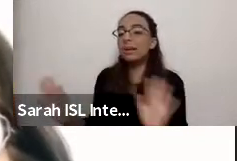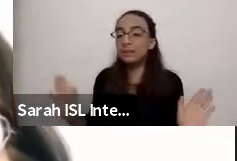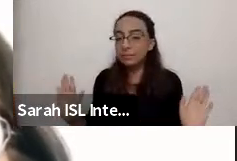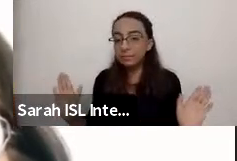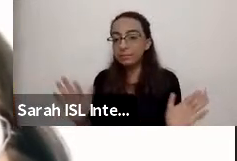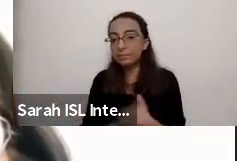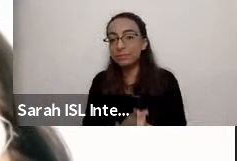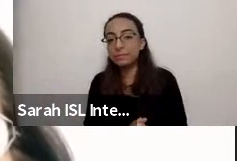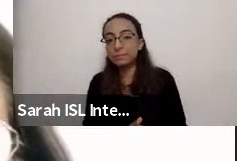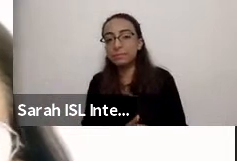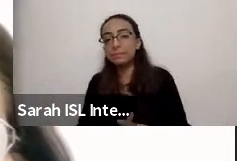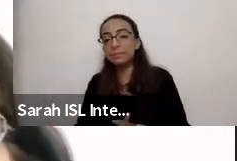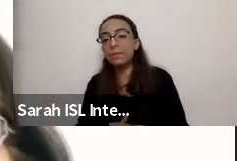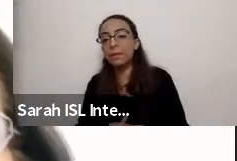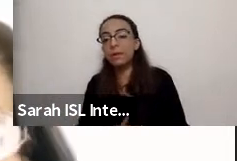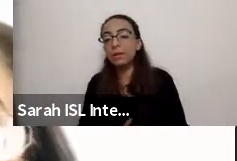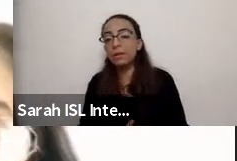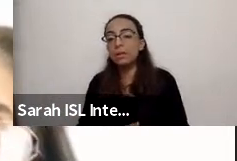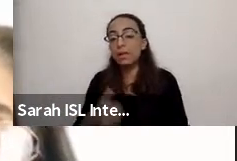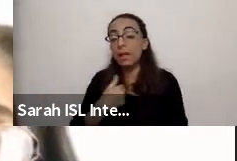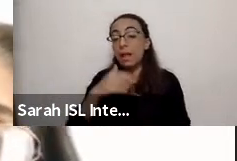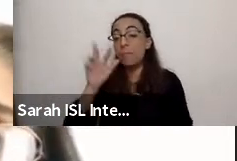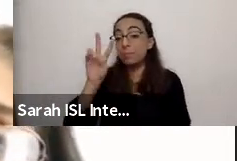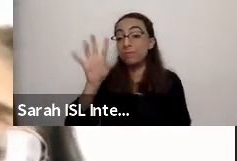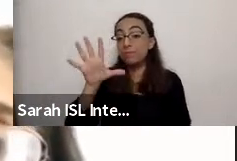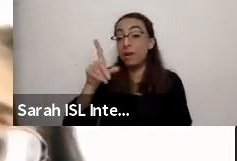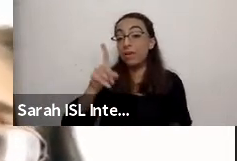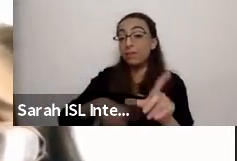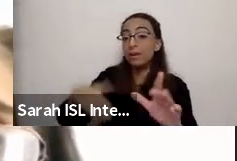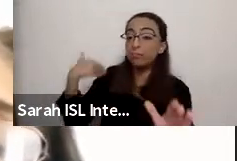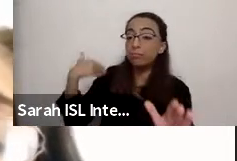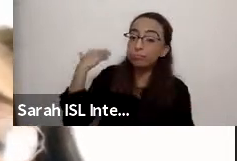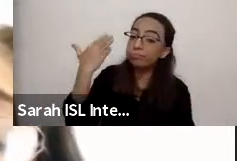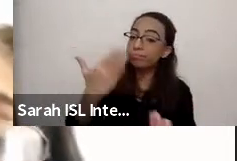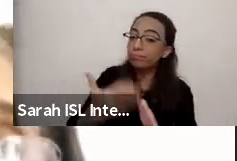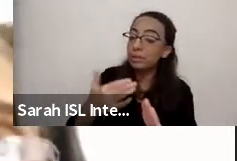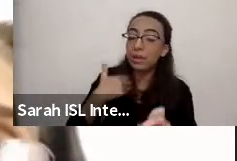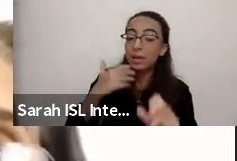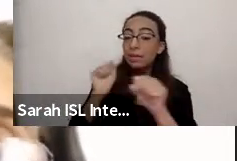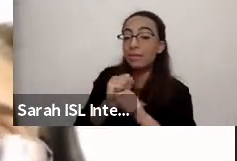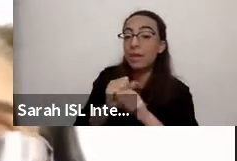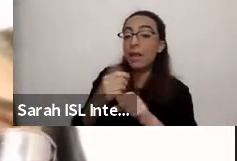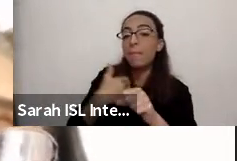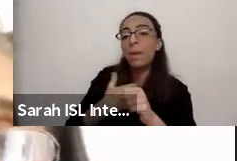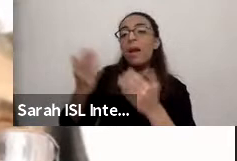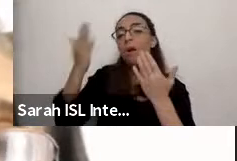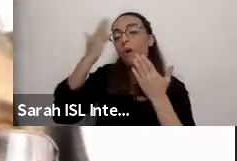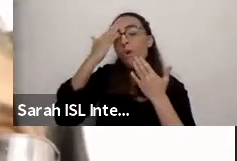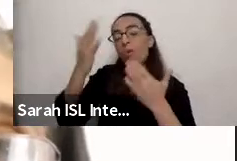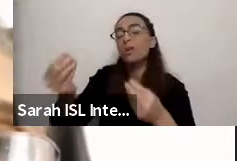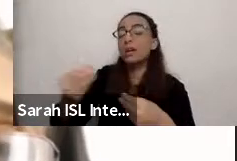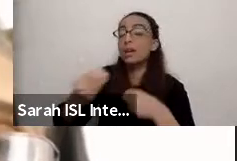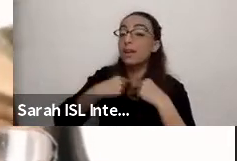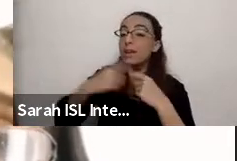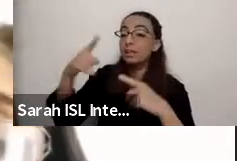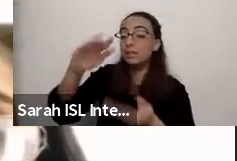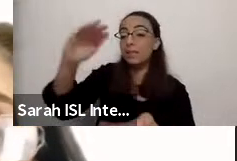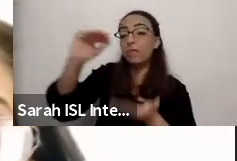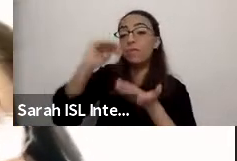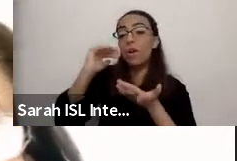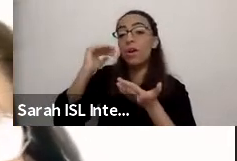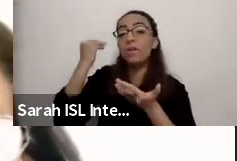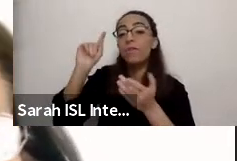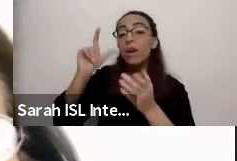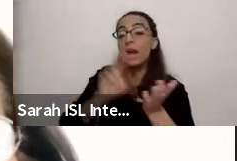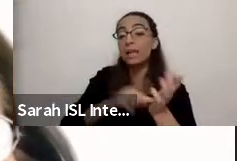beneficiaries. In this, our 25th year, we are deeply honored to have been